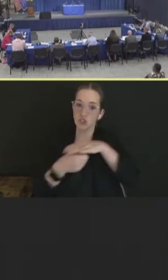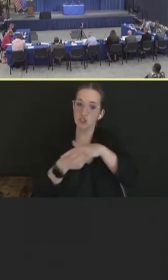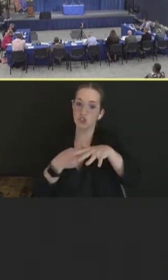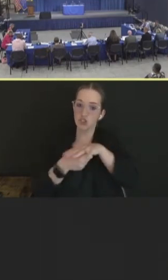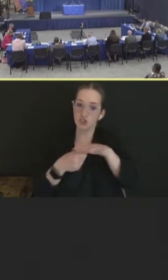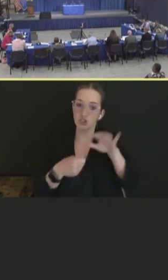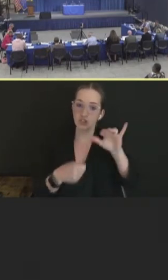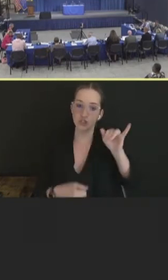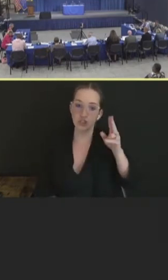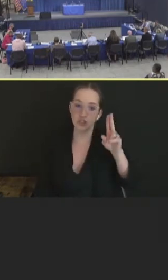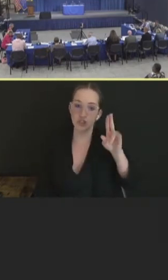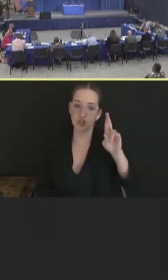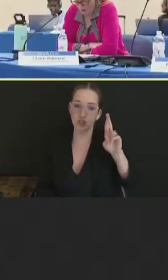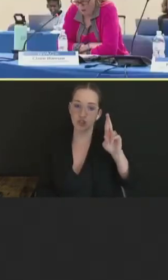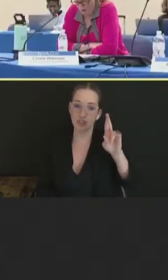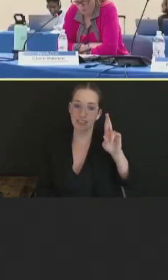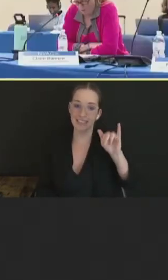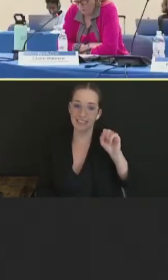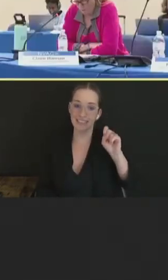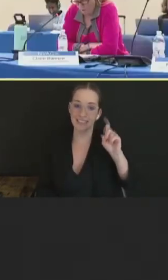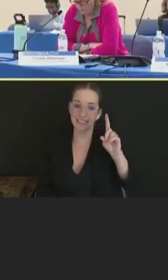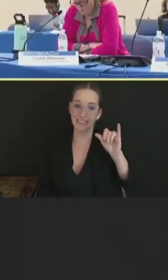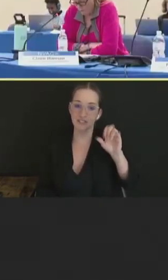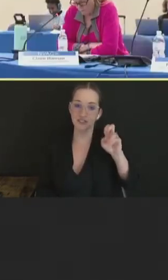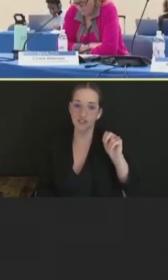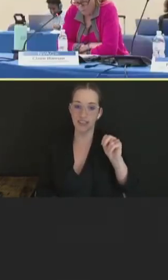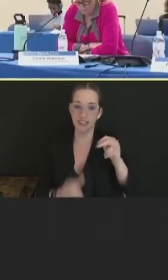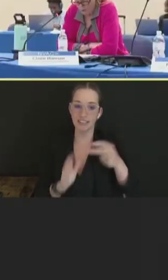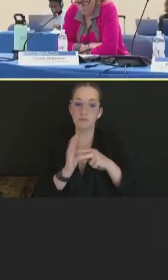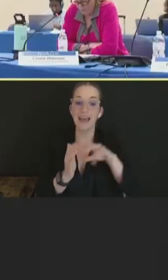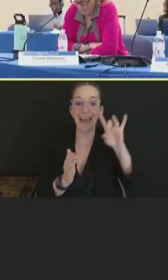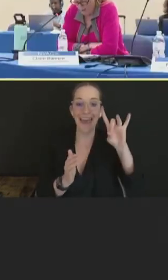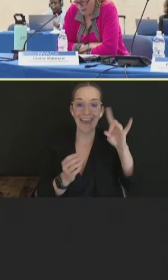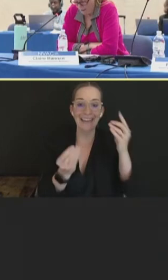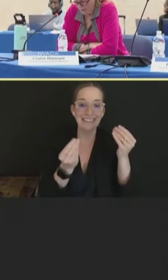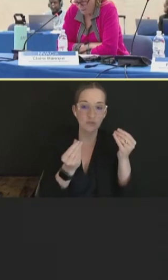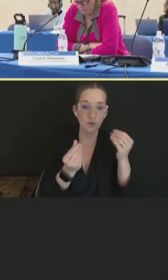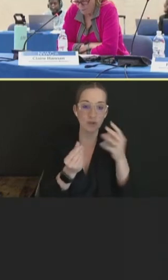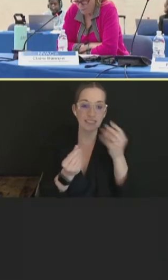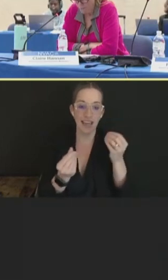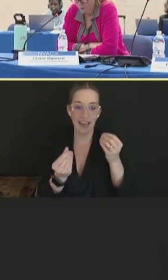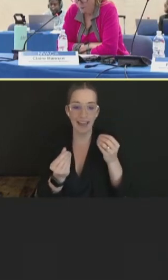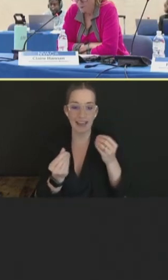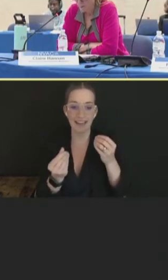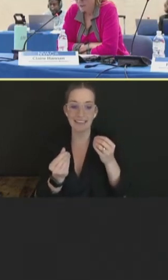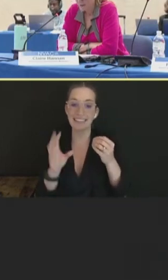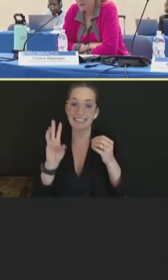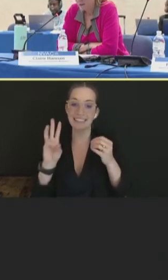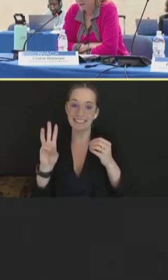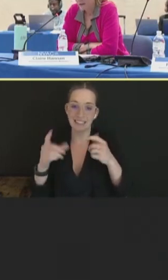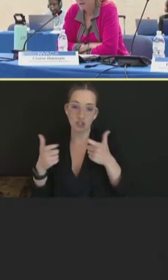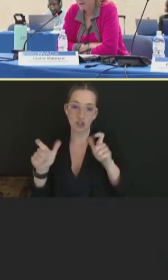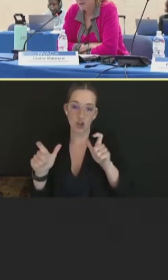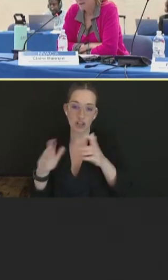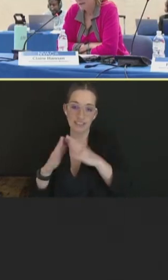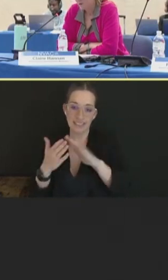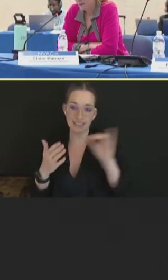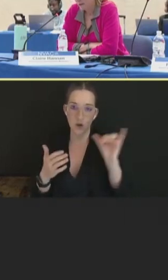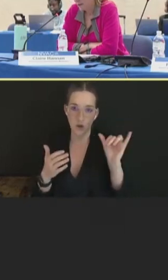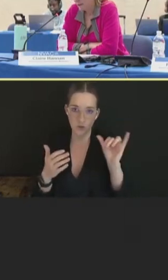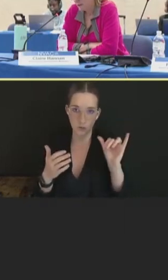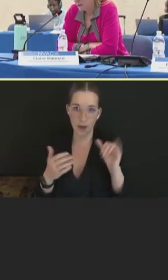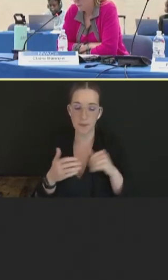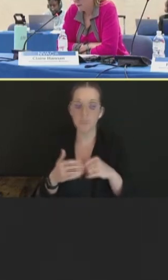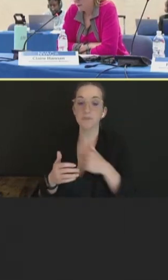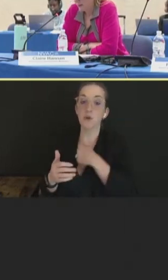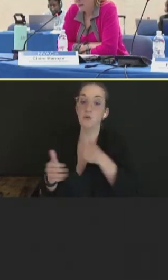6 large cities as well, who goes above and beyond to promote or foster immunization. And CDC has